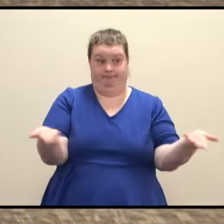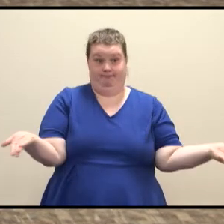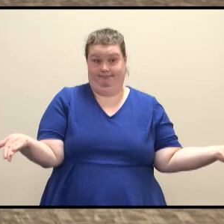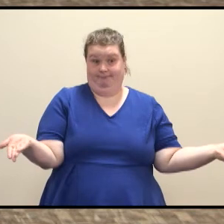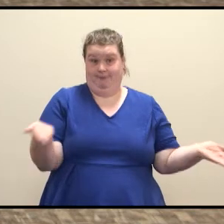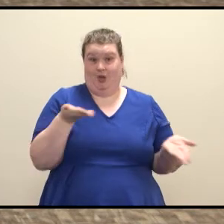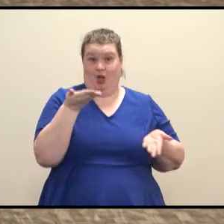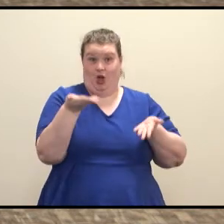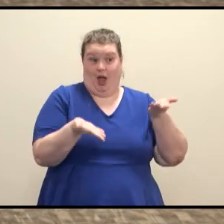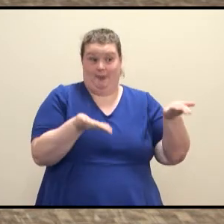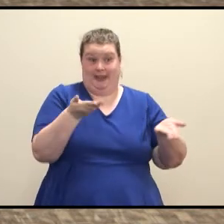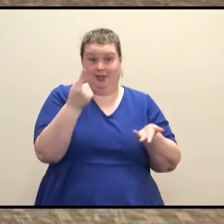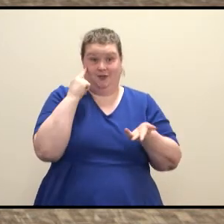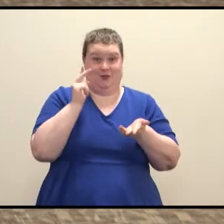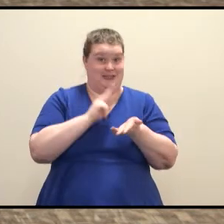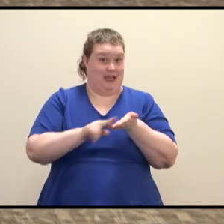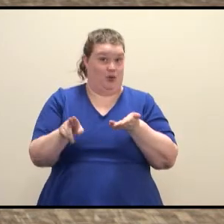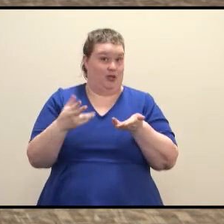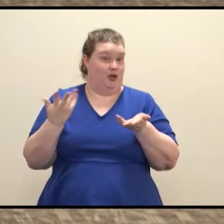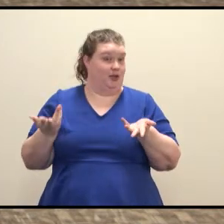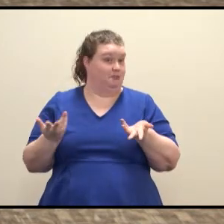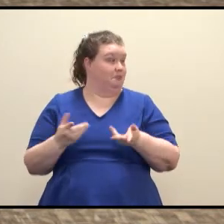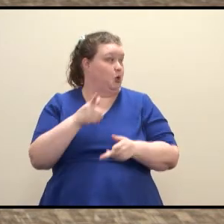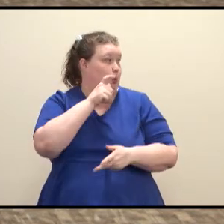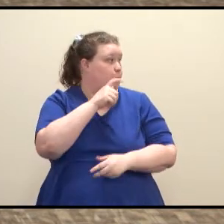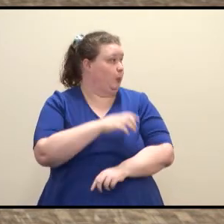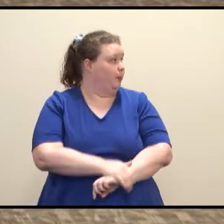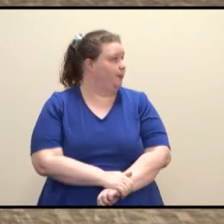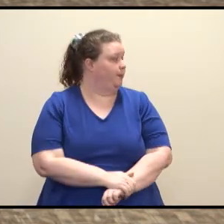for nominations for the position of secretary.